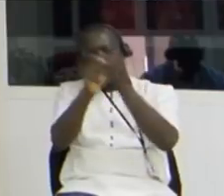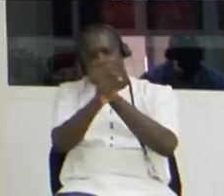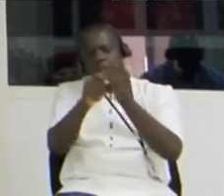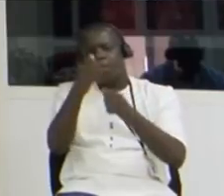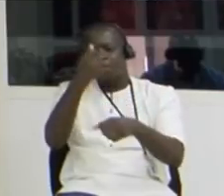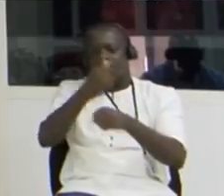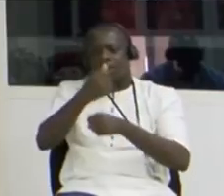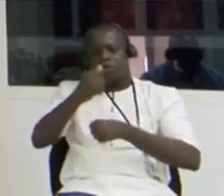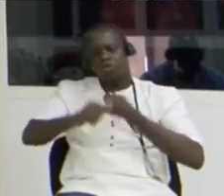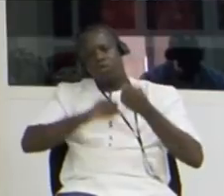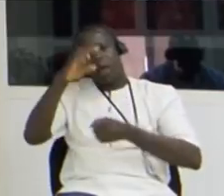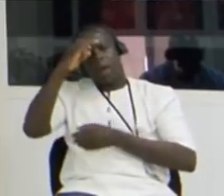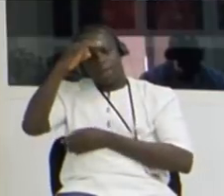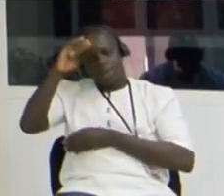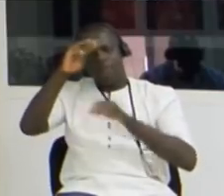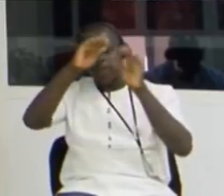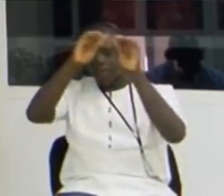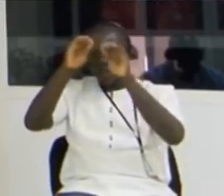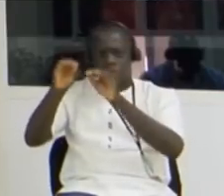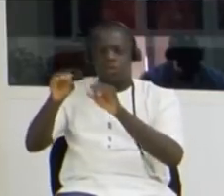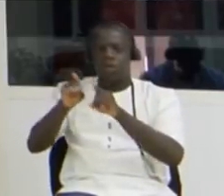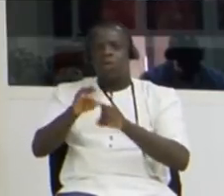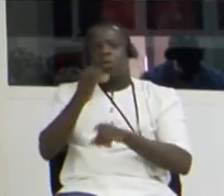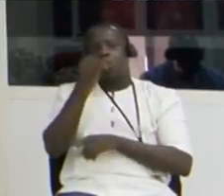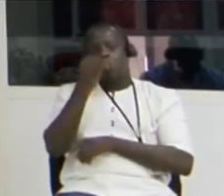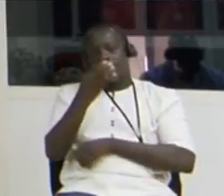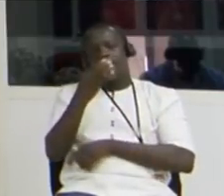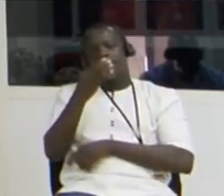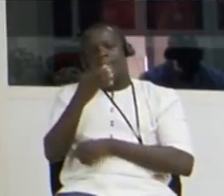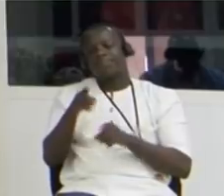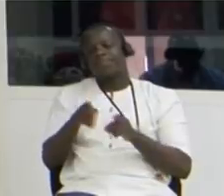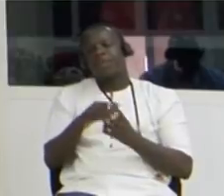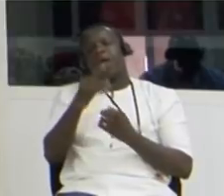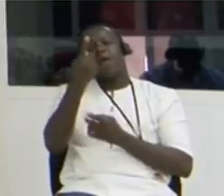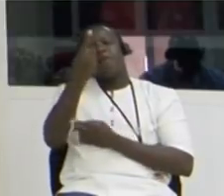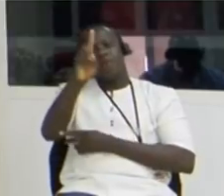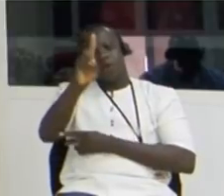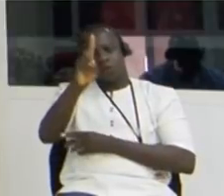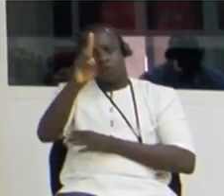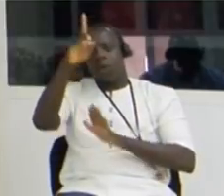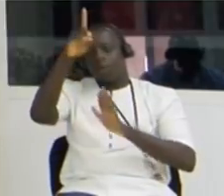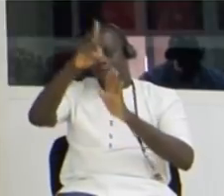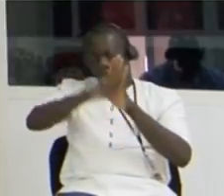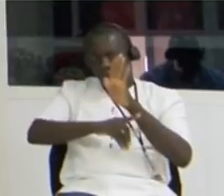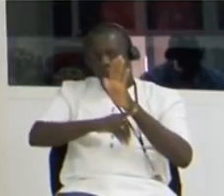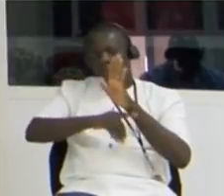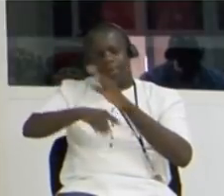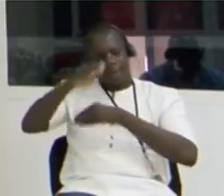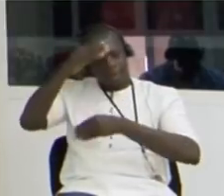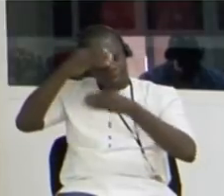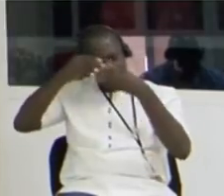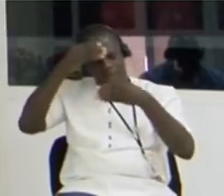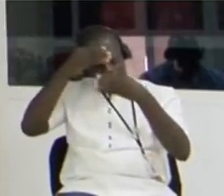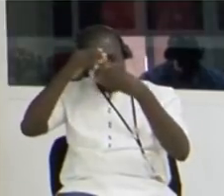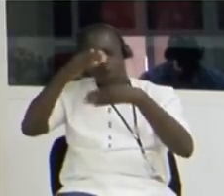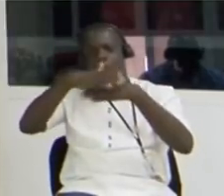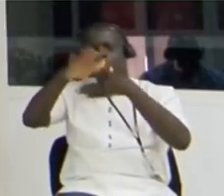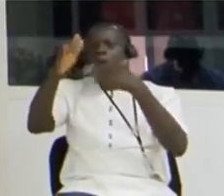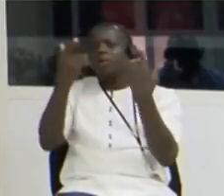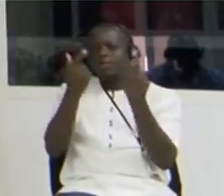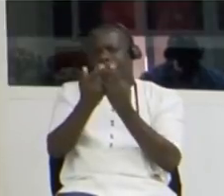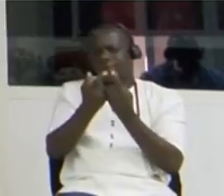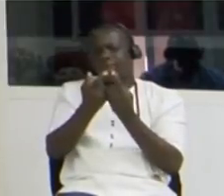Yes, we learned a lot from the first event, and then after we reduced the number because